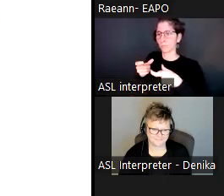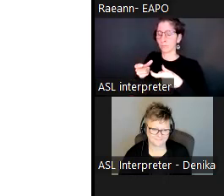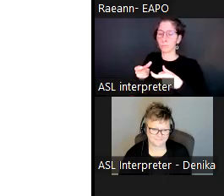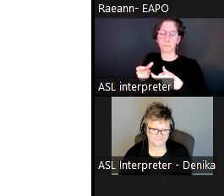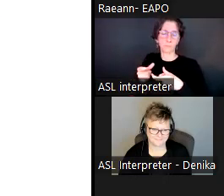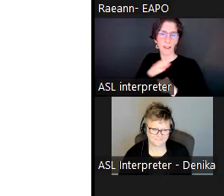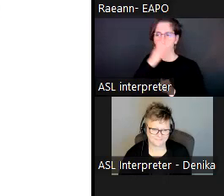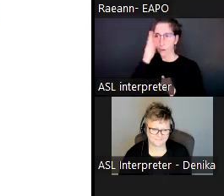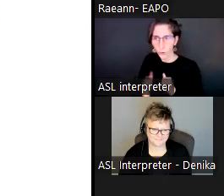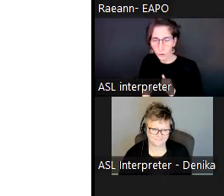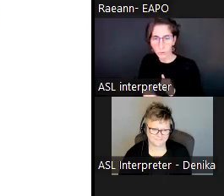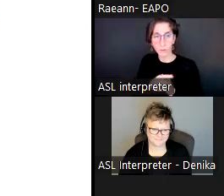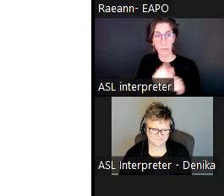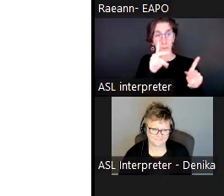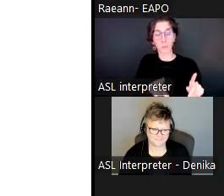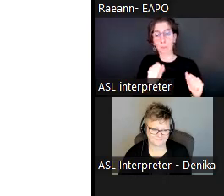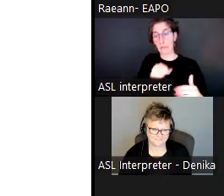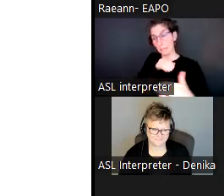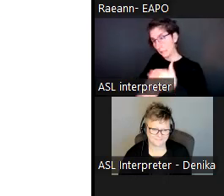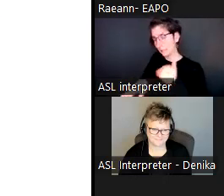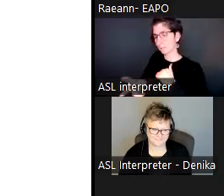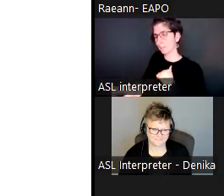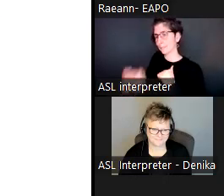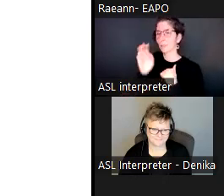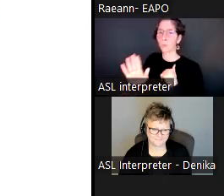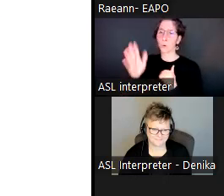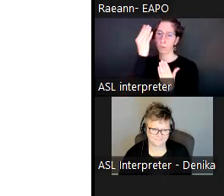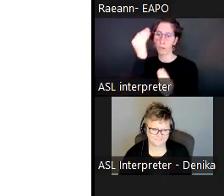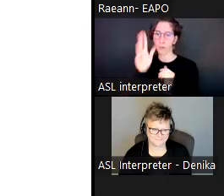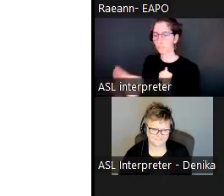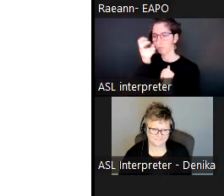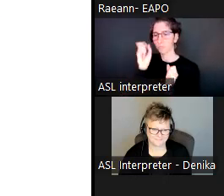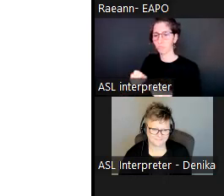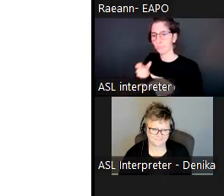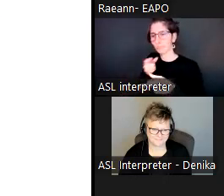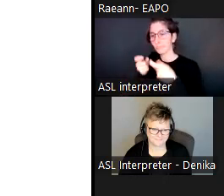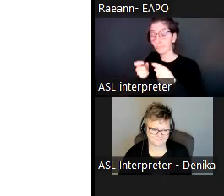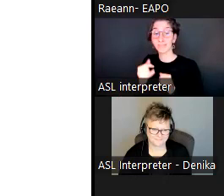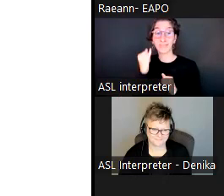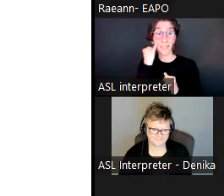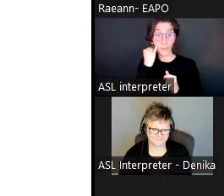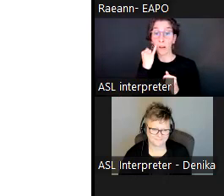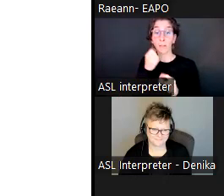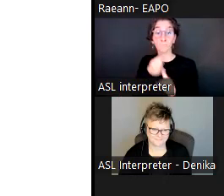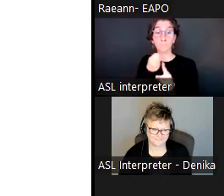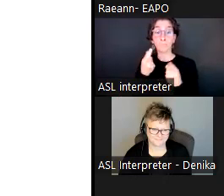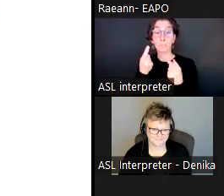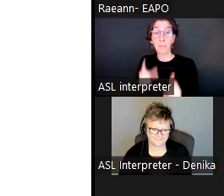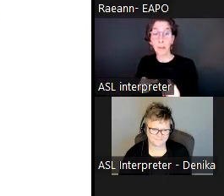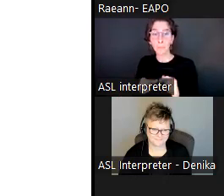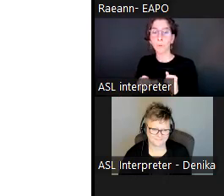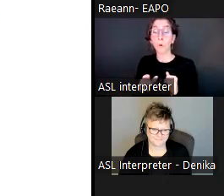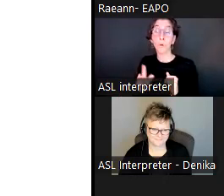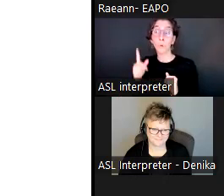because they will go there and steal your personal information. If this does happen, or you hear of somebody